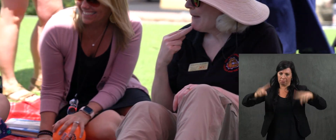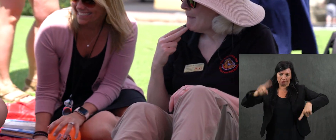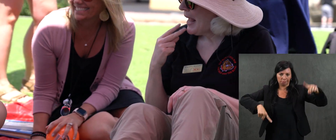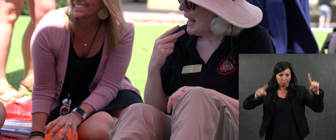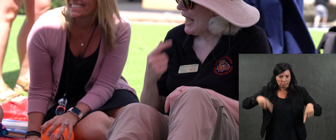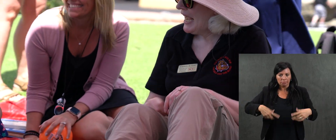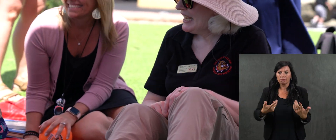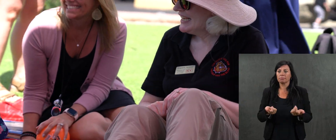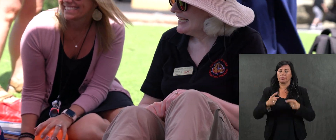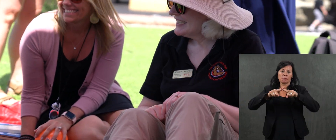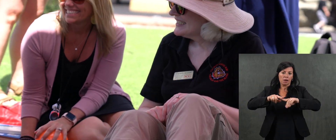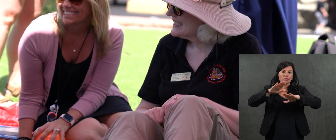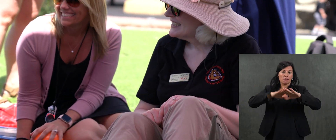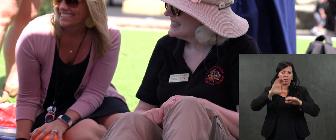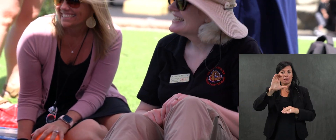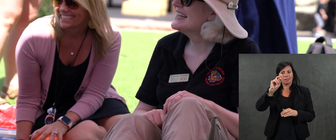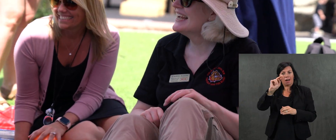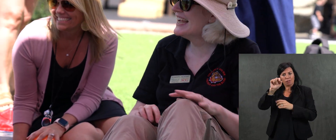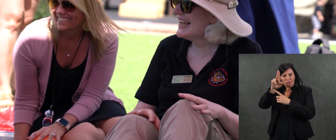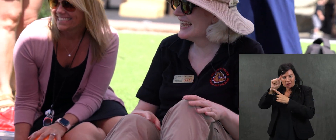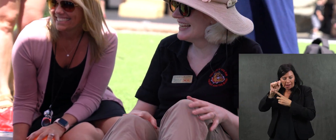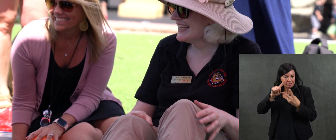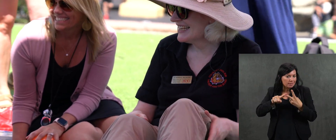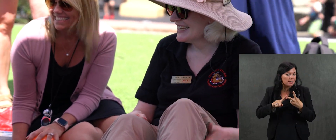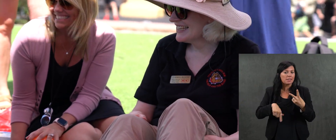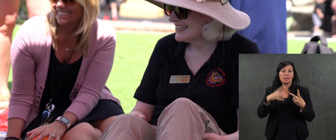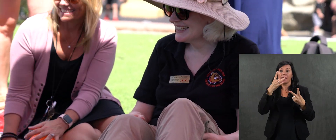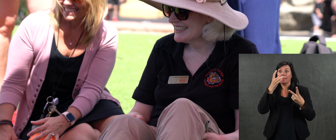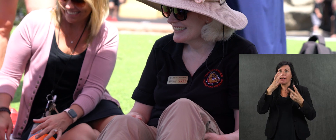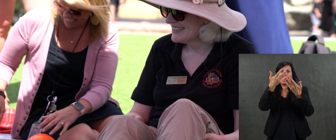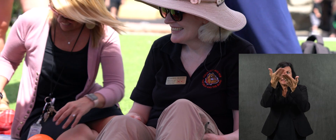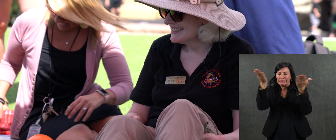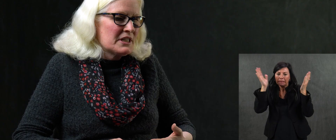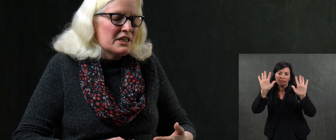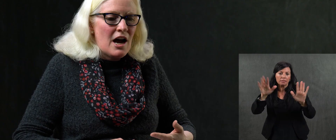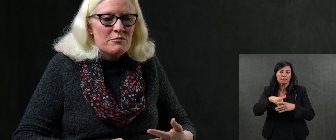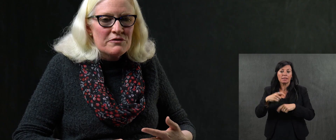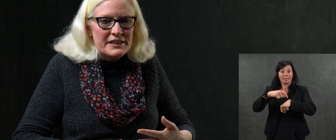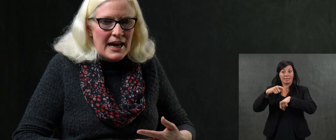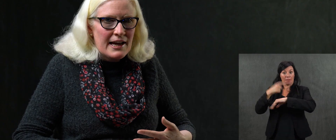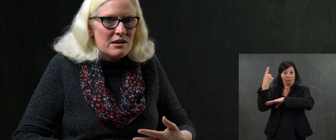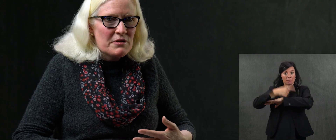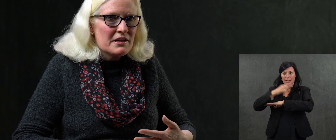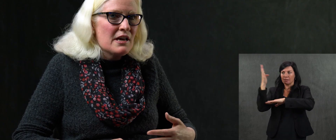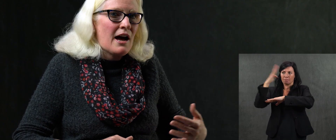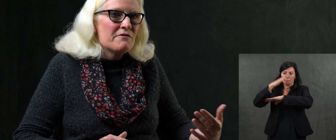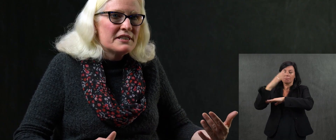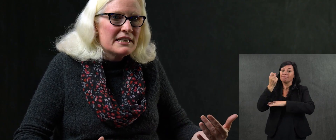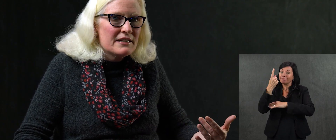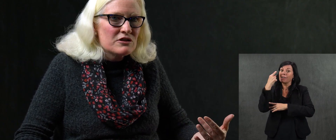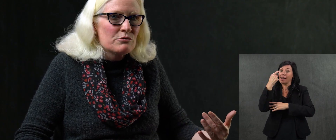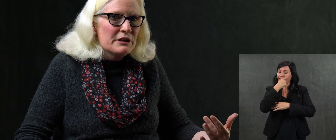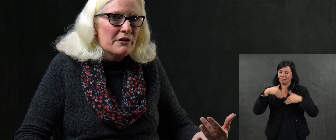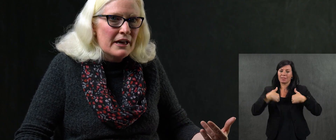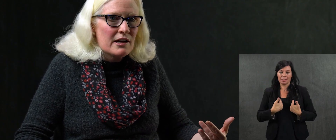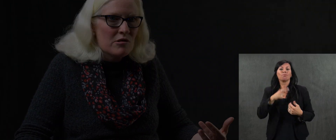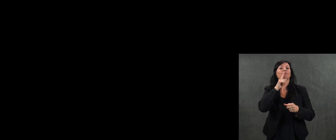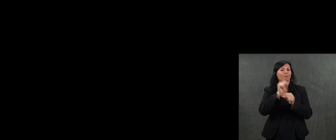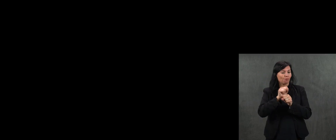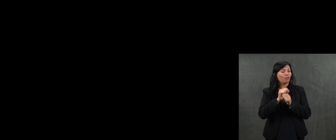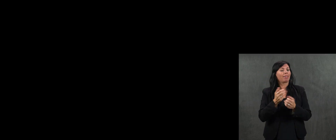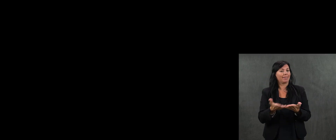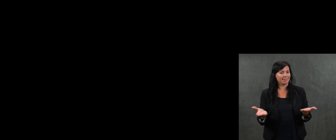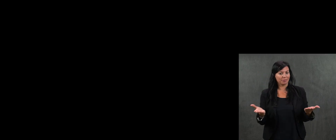so variable based upon the contrast, the lighting, the time of day, because eye fatigue is a real